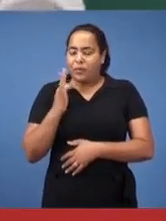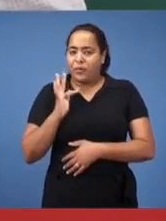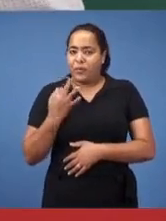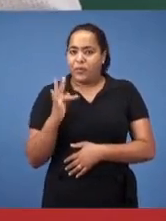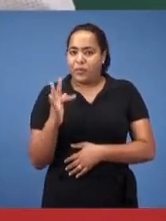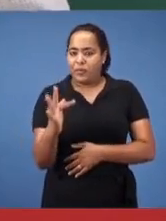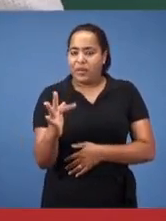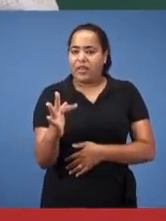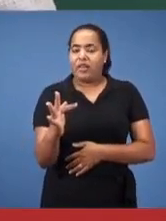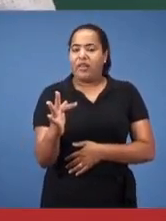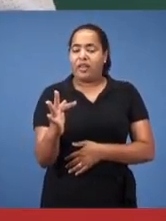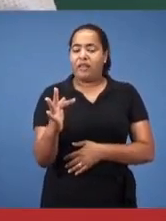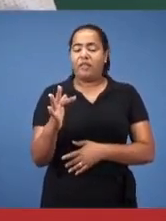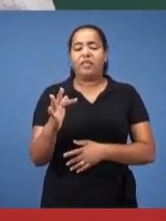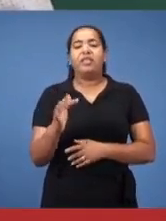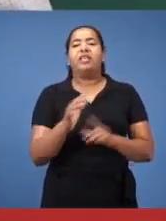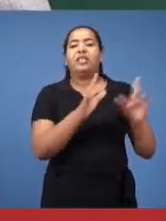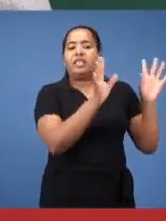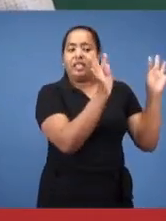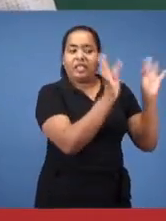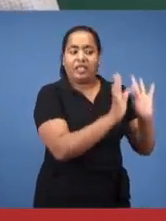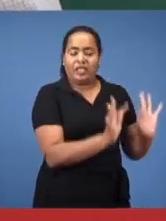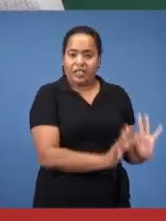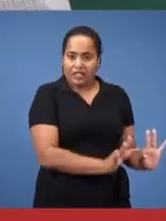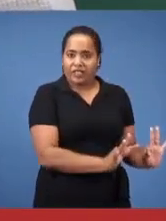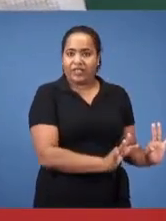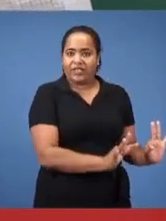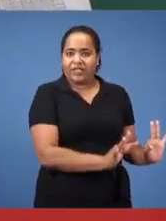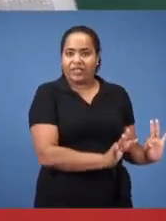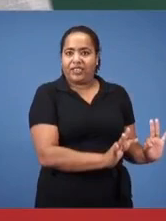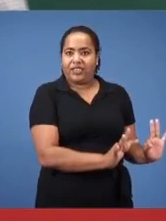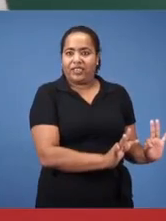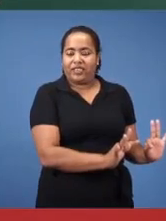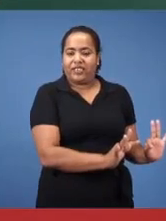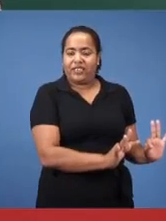here in Tiatira.